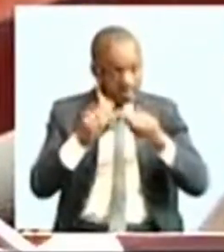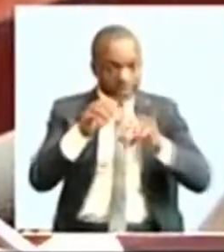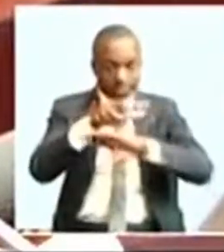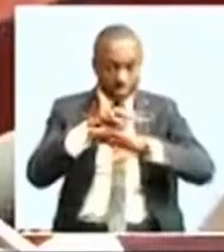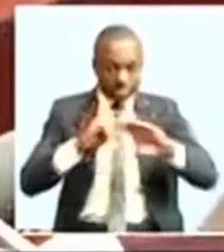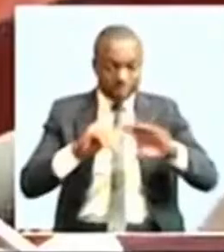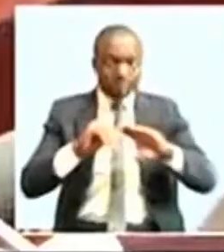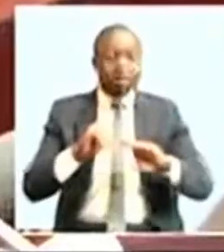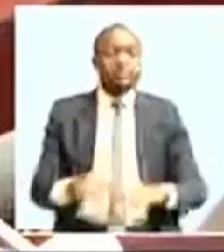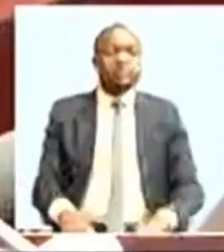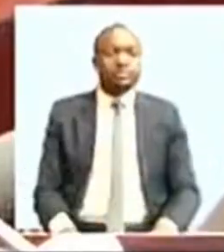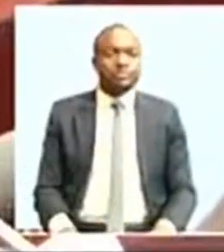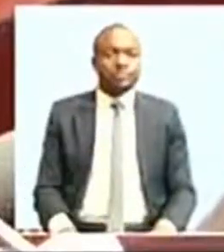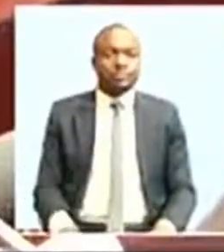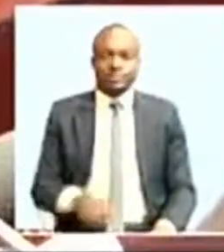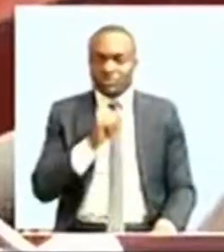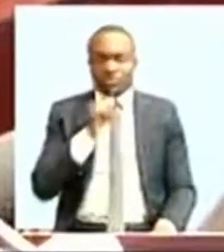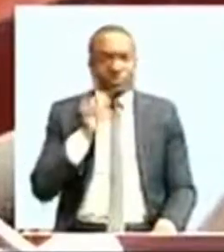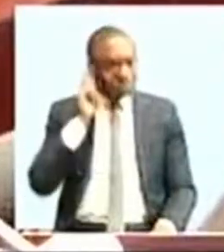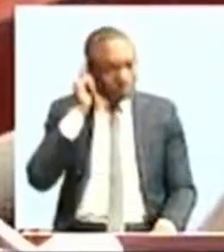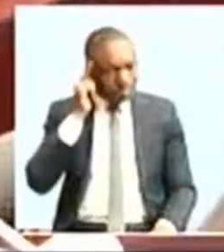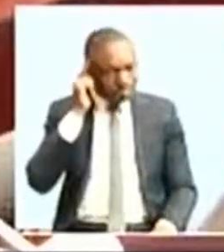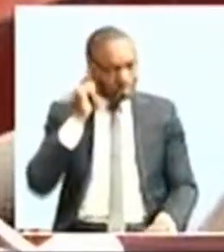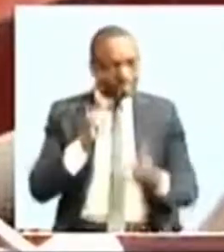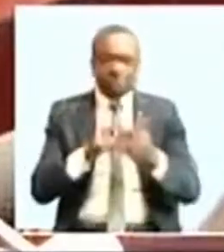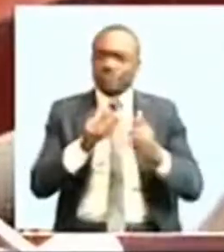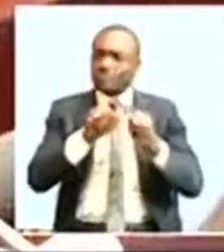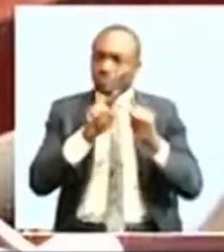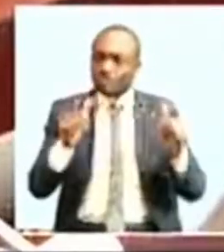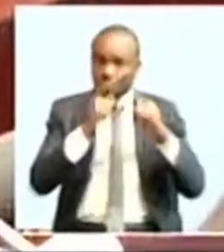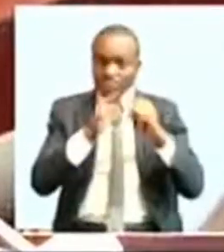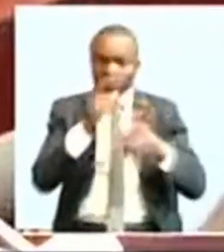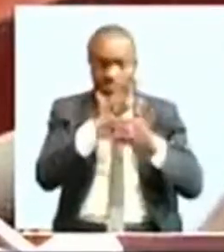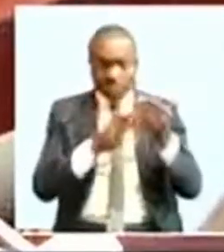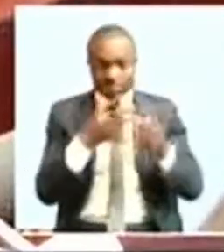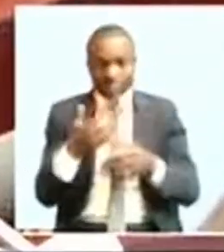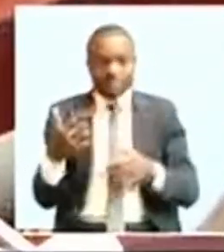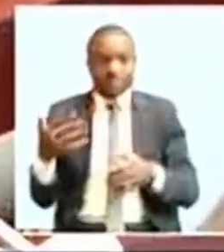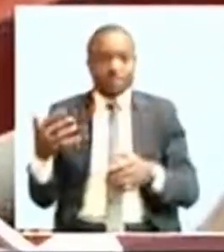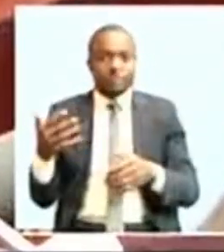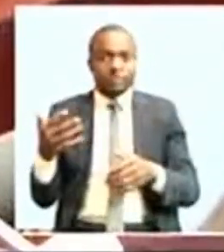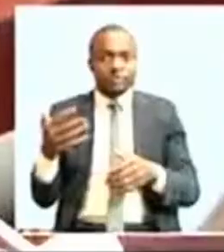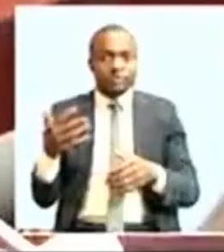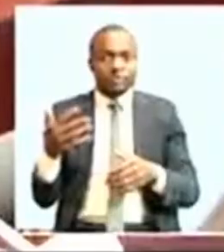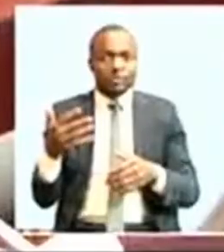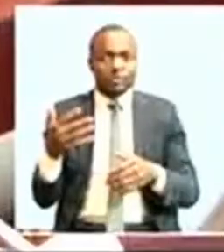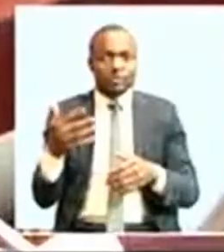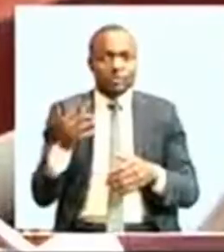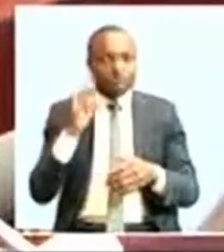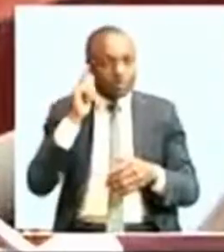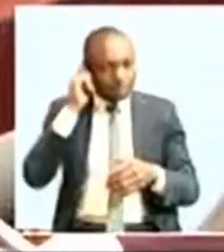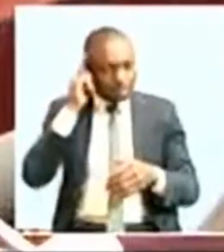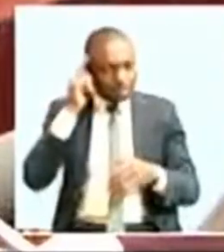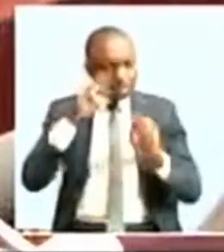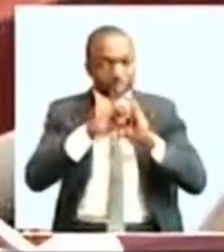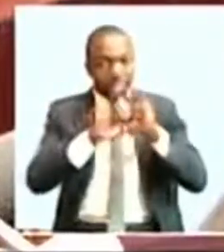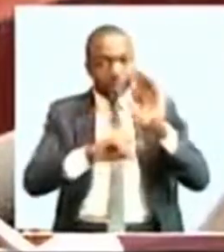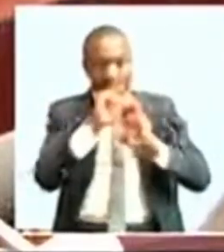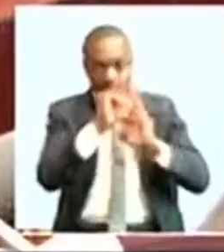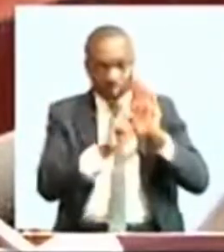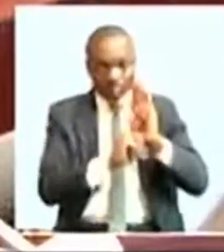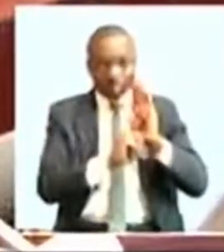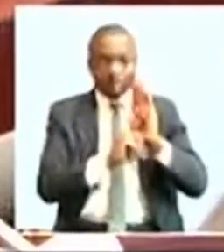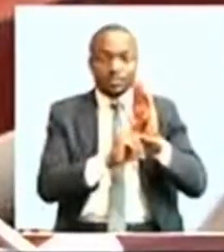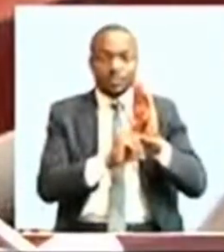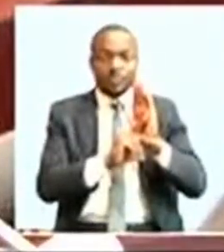that the constraint will be quite large per se, but it's something that we've actually anticipated under our policy, and it's also in